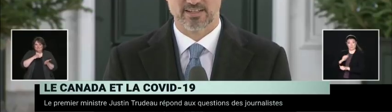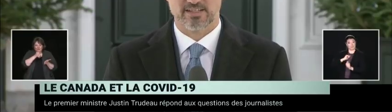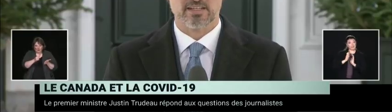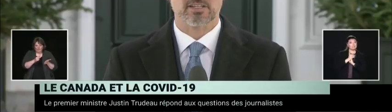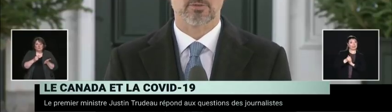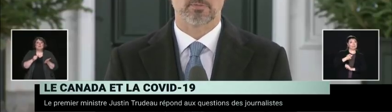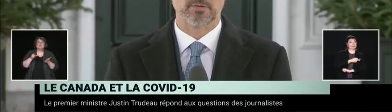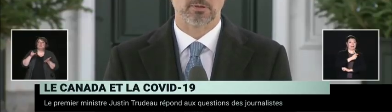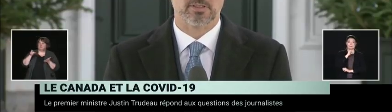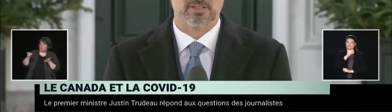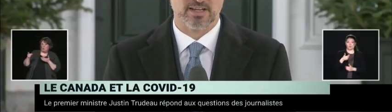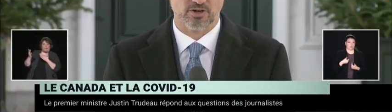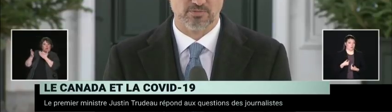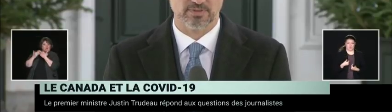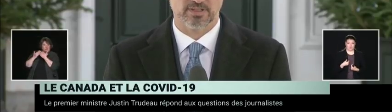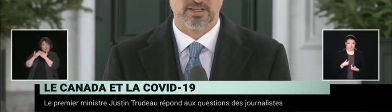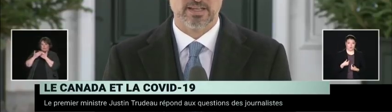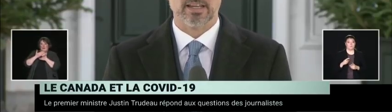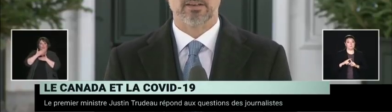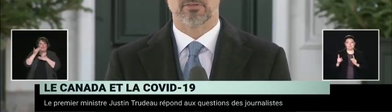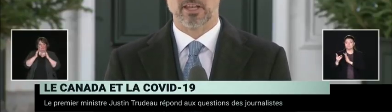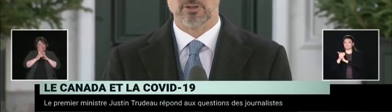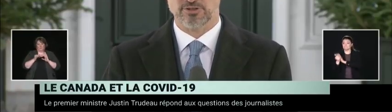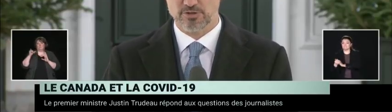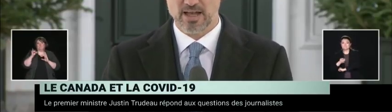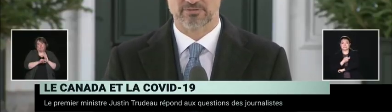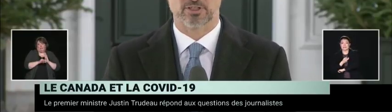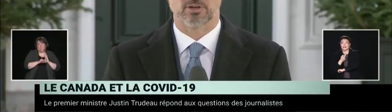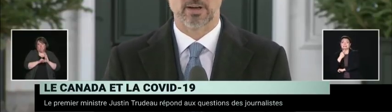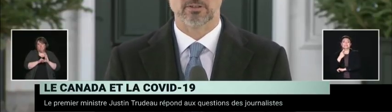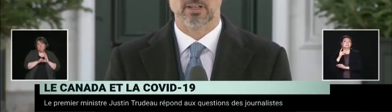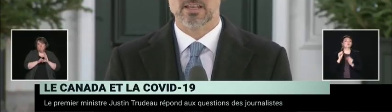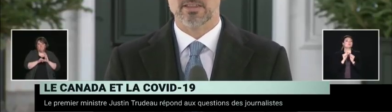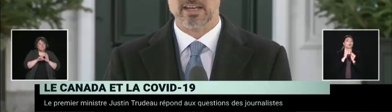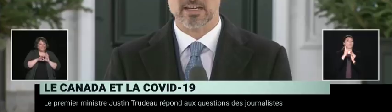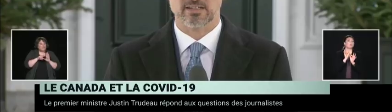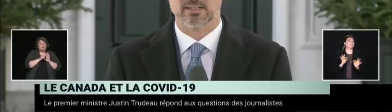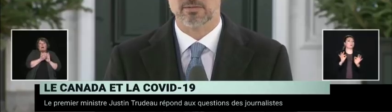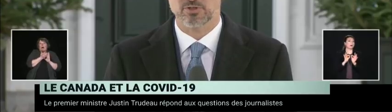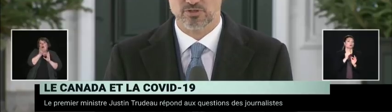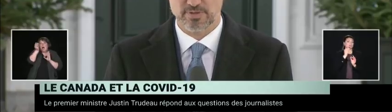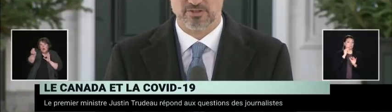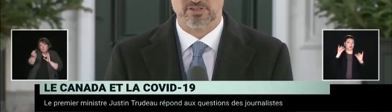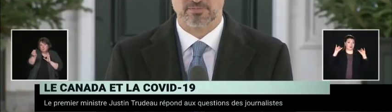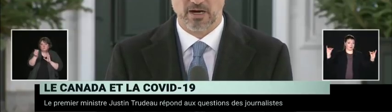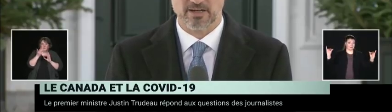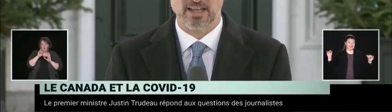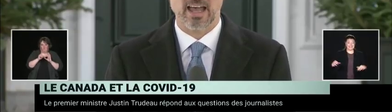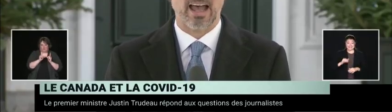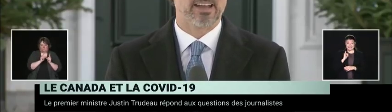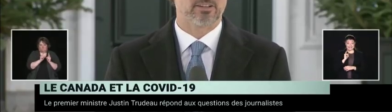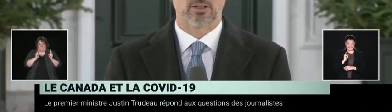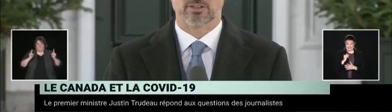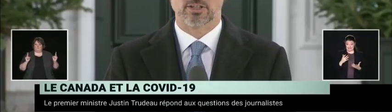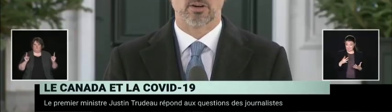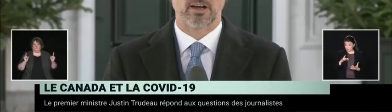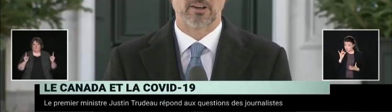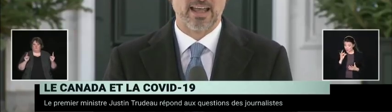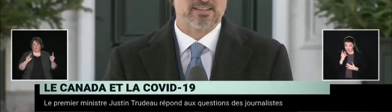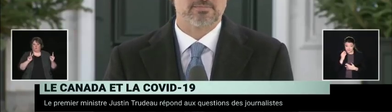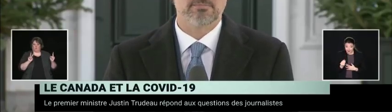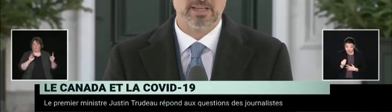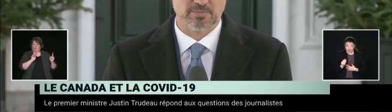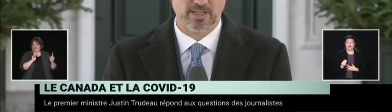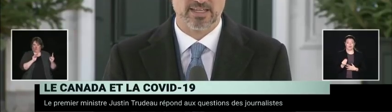thing is for people to stay home. If they do have to go out, they need to keep 2 meters apart and look to go